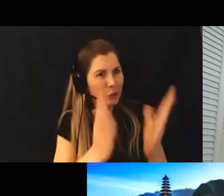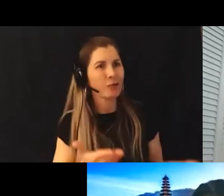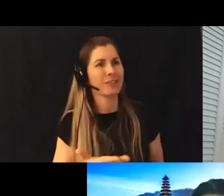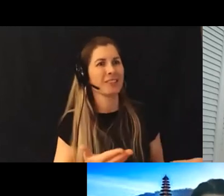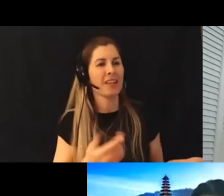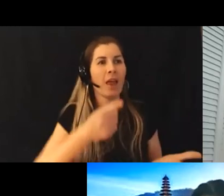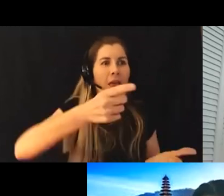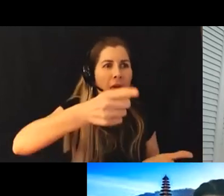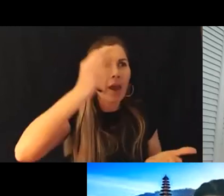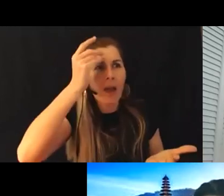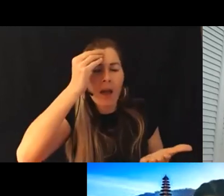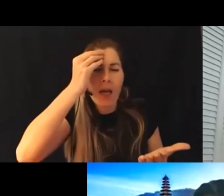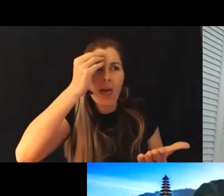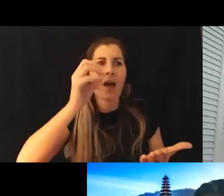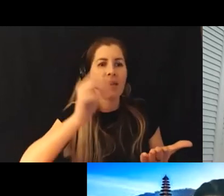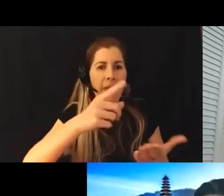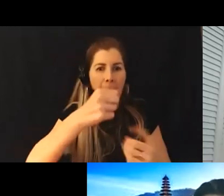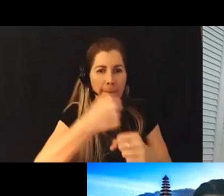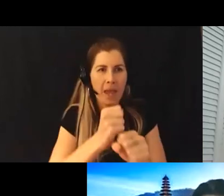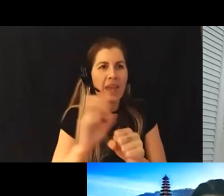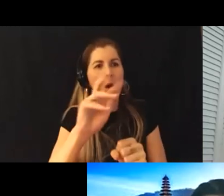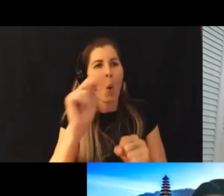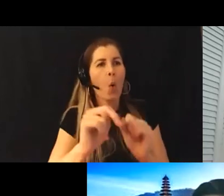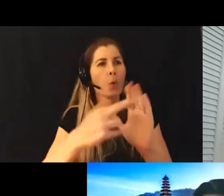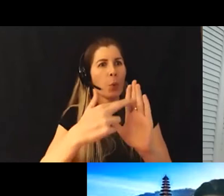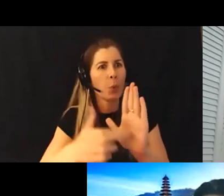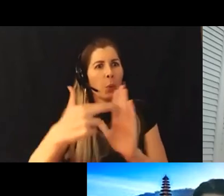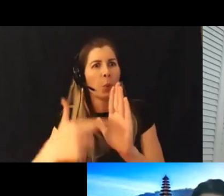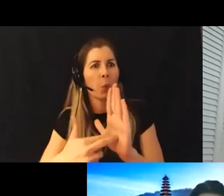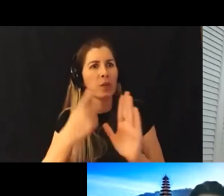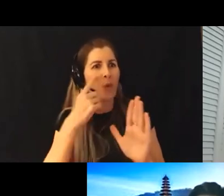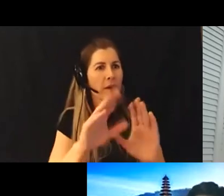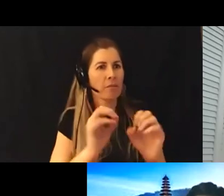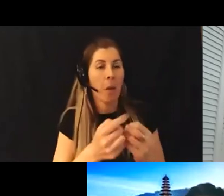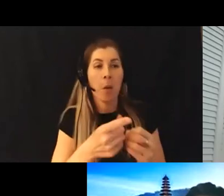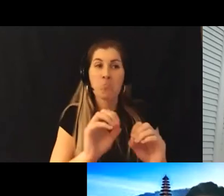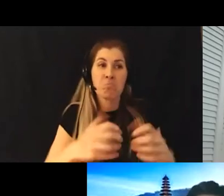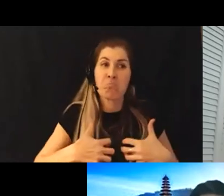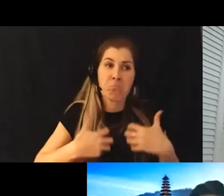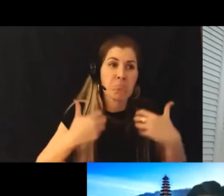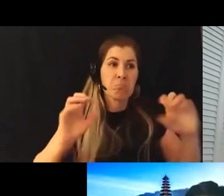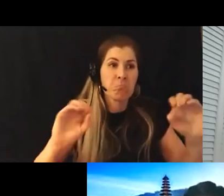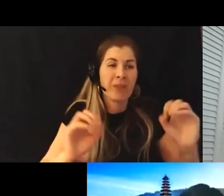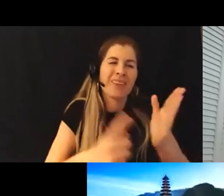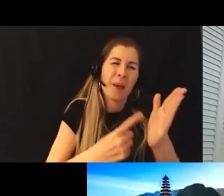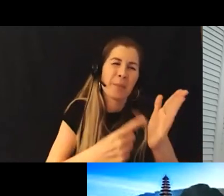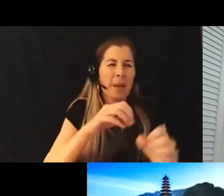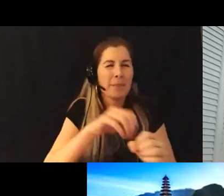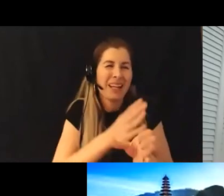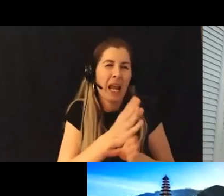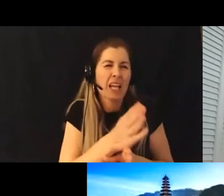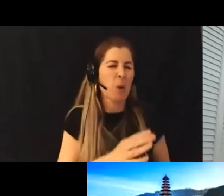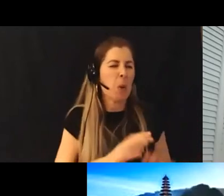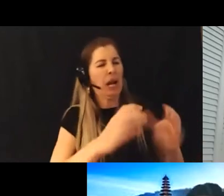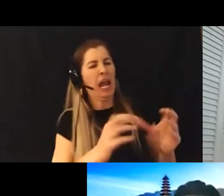their own charter for their unionization. And there was not animosity. Oftentimes within our field, there's this classroom teachers and